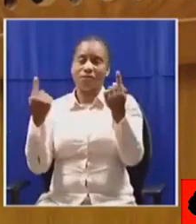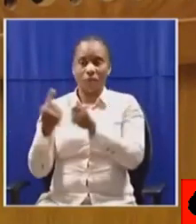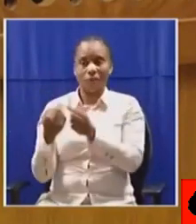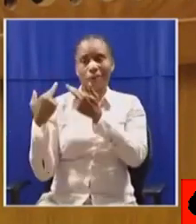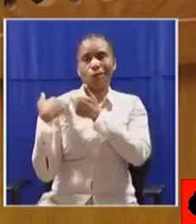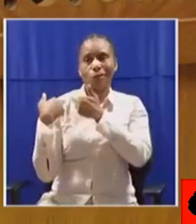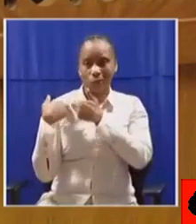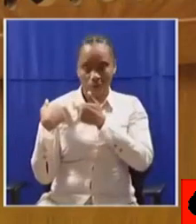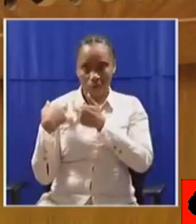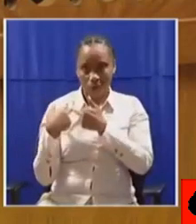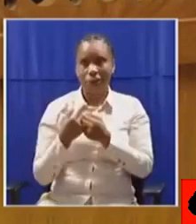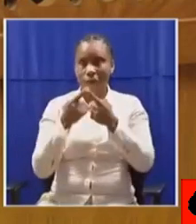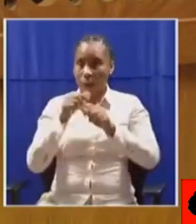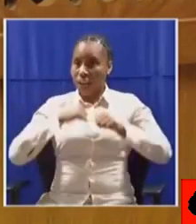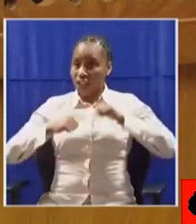their actions.